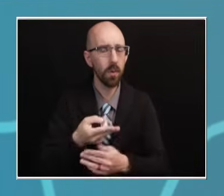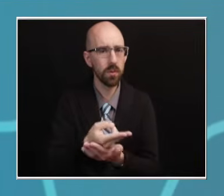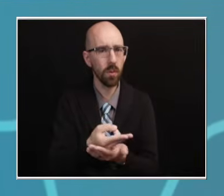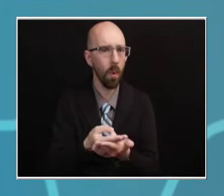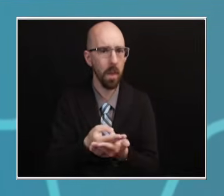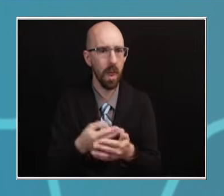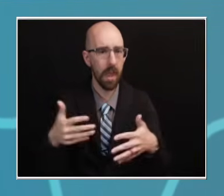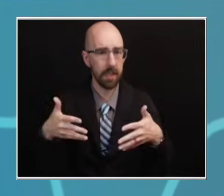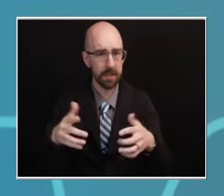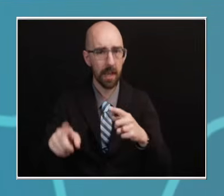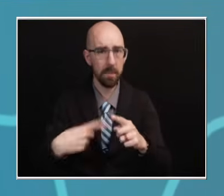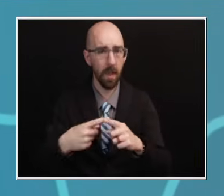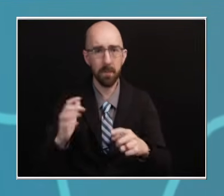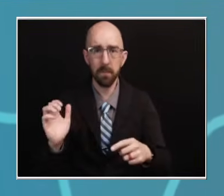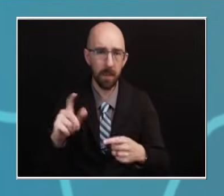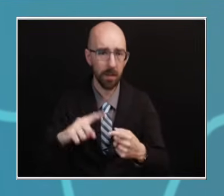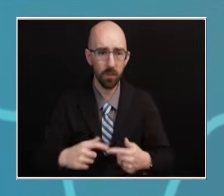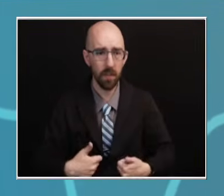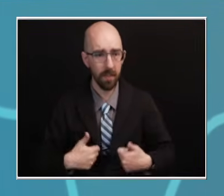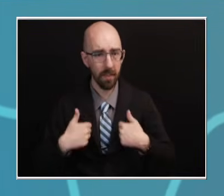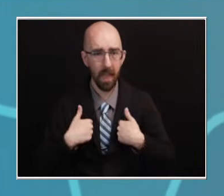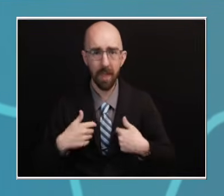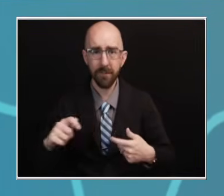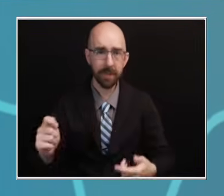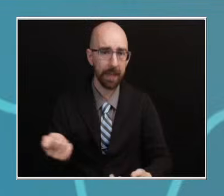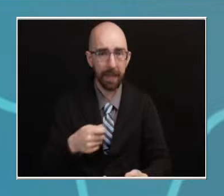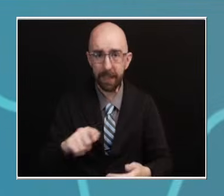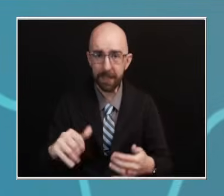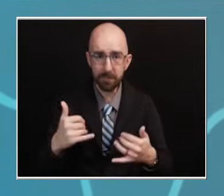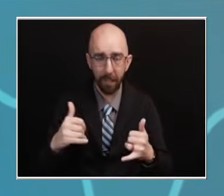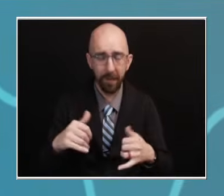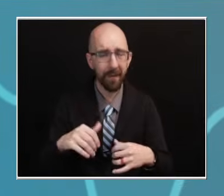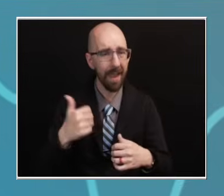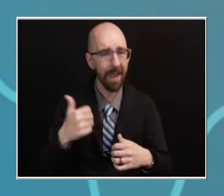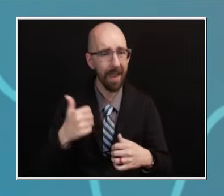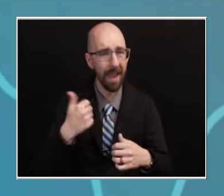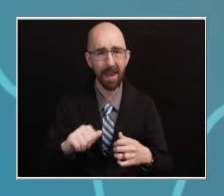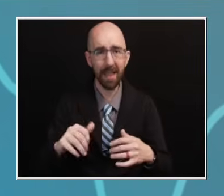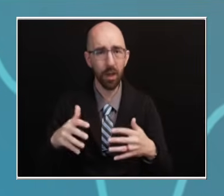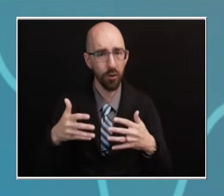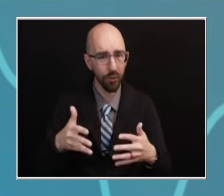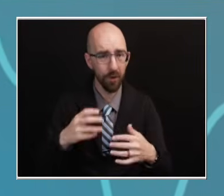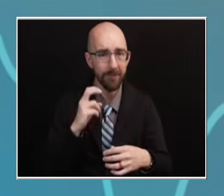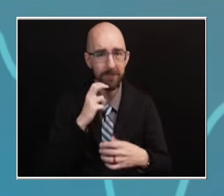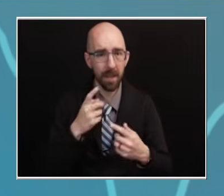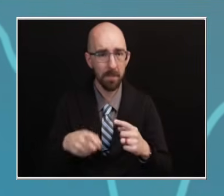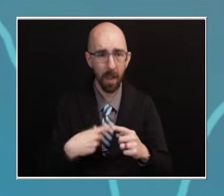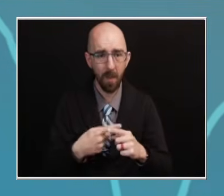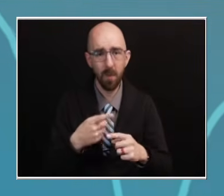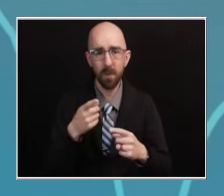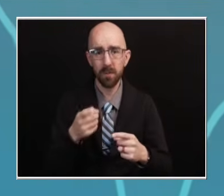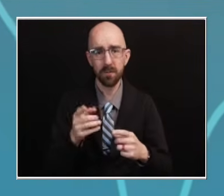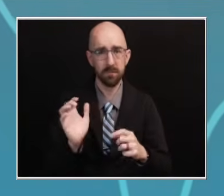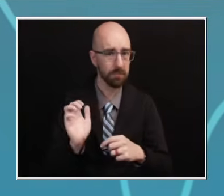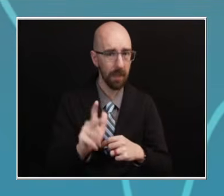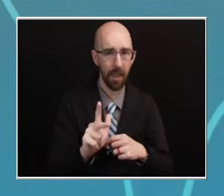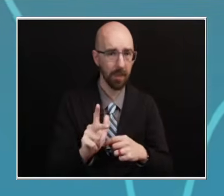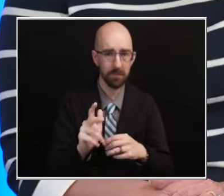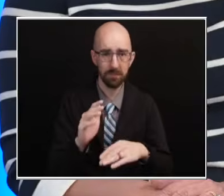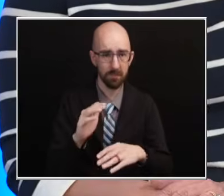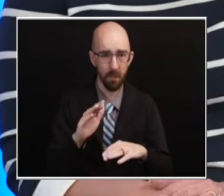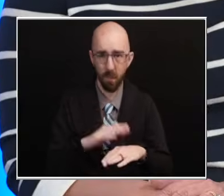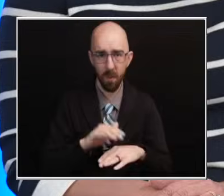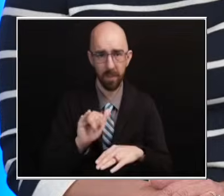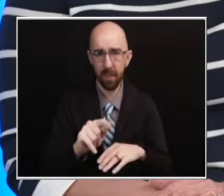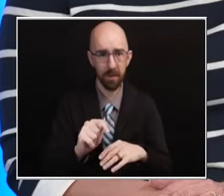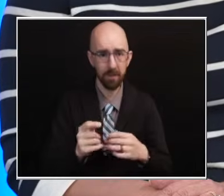life and getting back out on the tennis court. Any nerves about just getting back out after it? Not